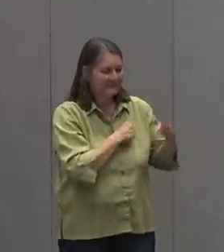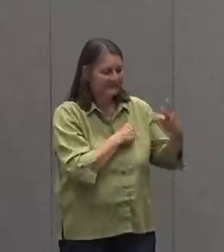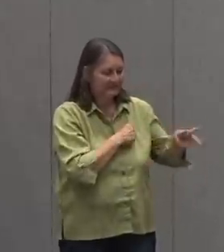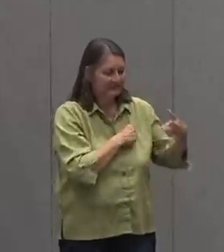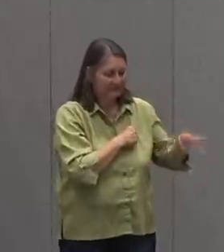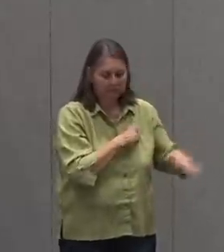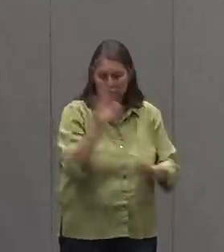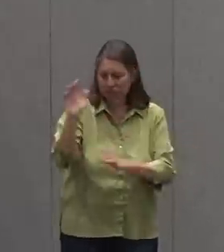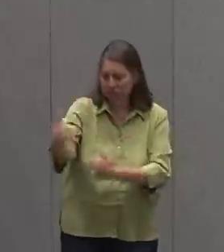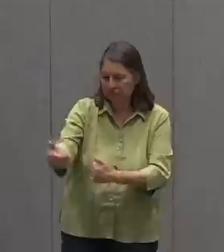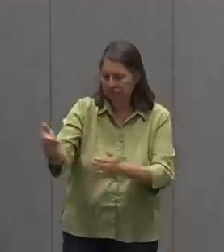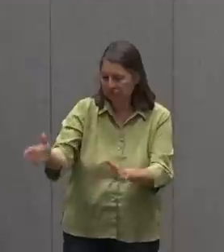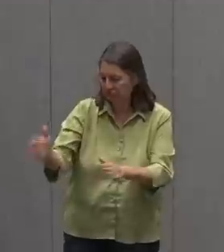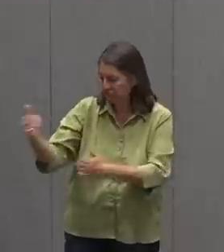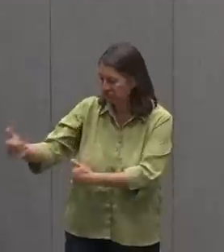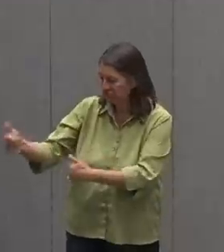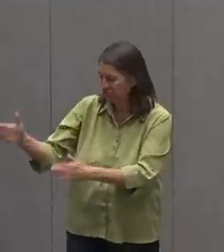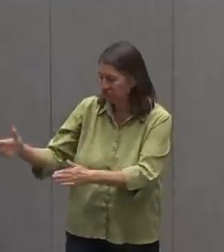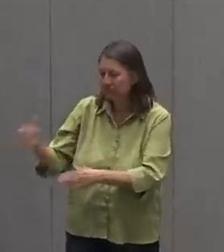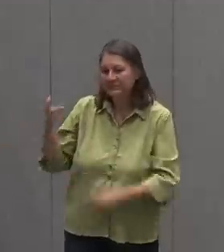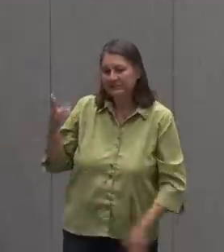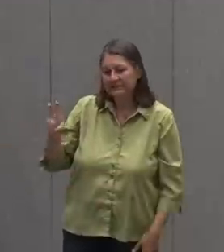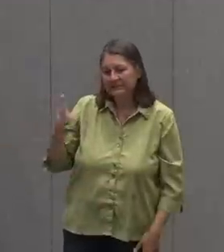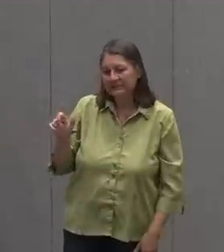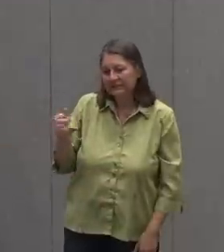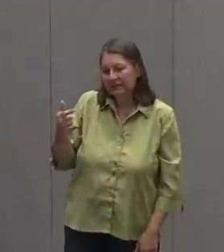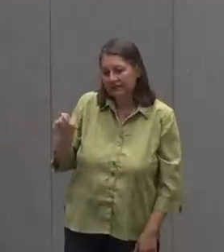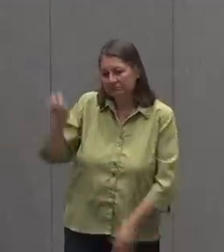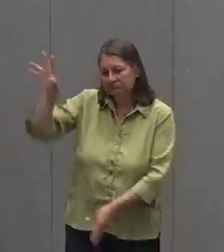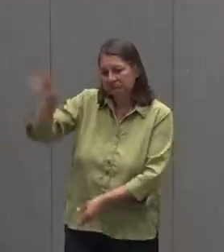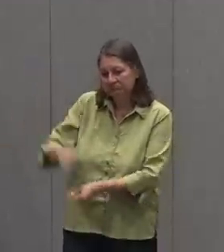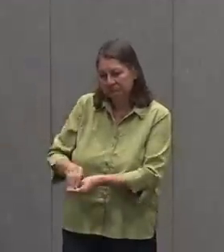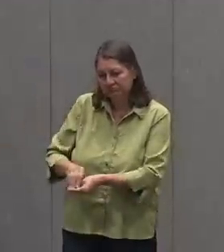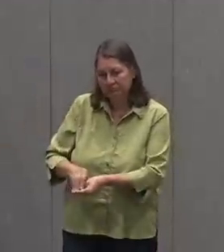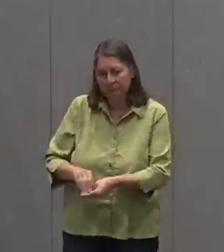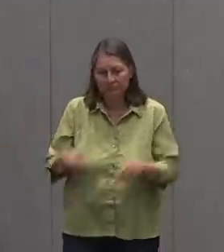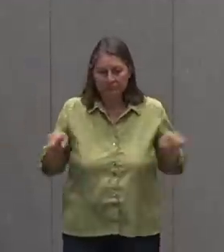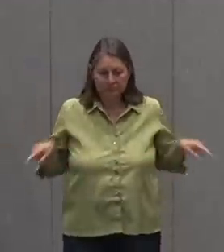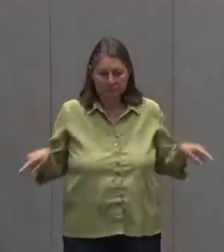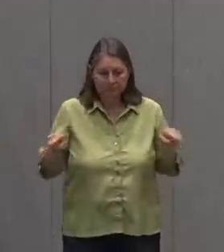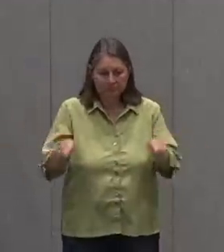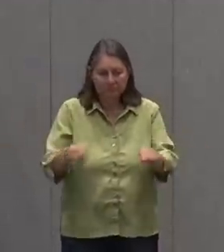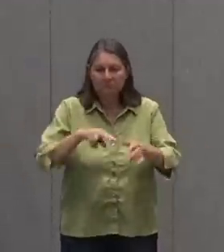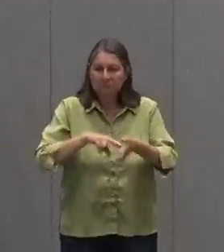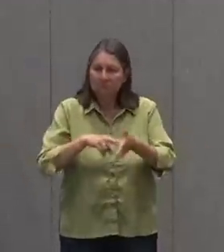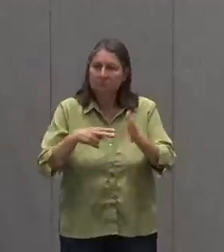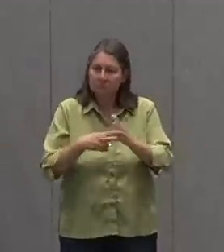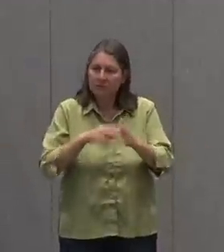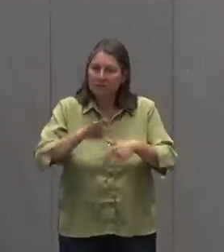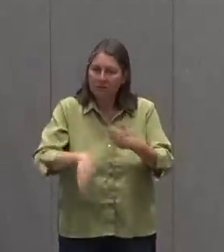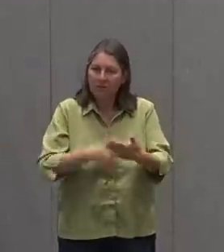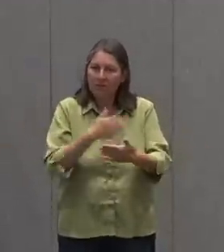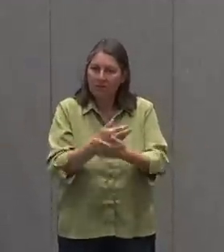another two terrariums on the right-hand side with 16 legs. That's every tarantula, isn't it?